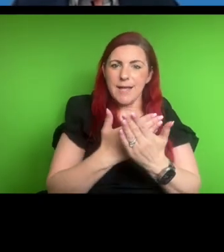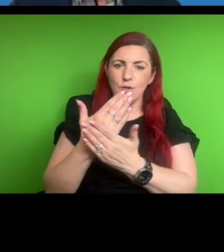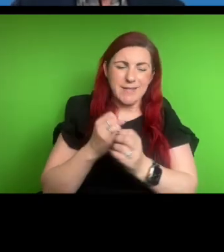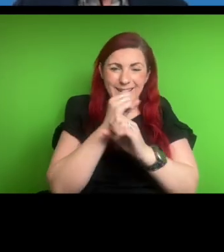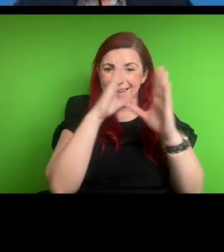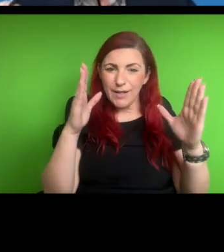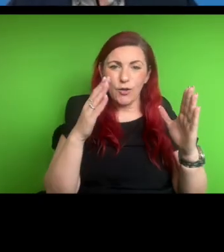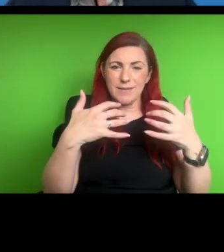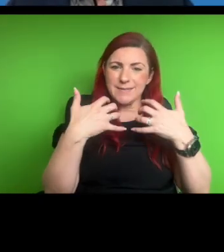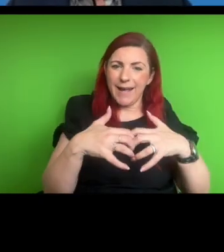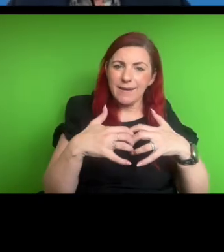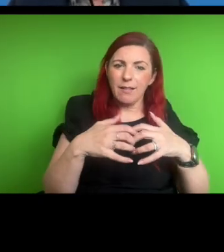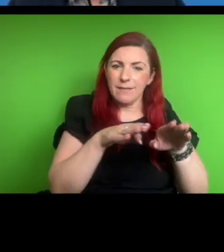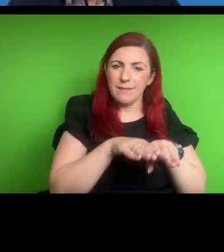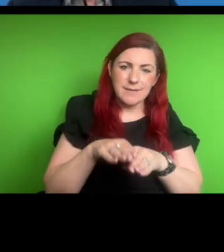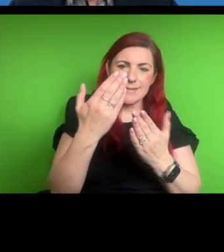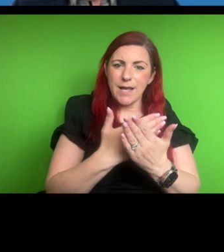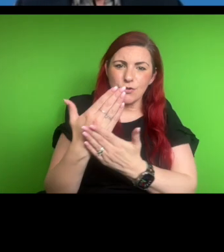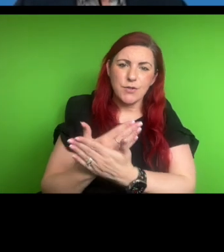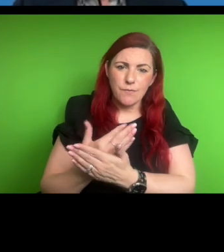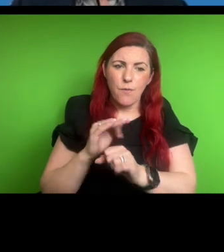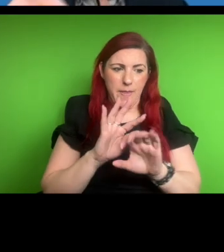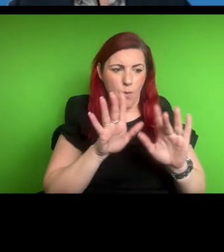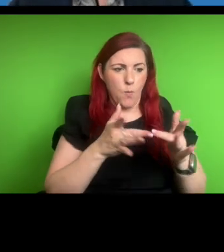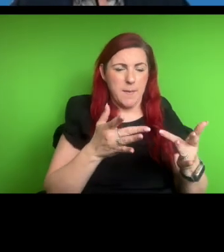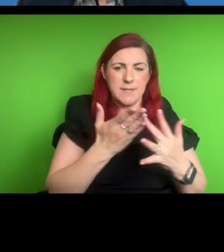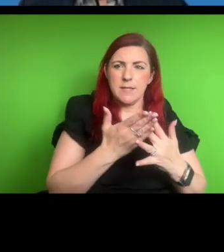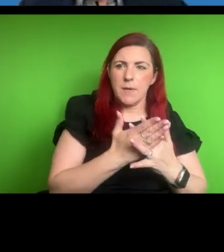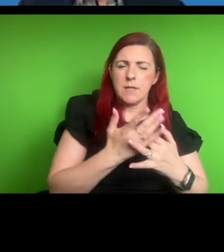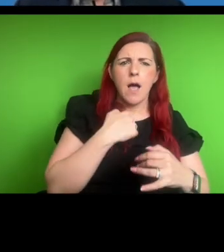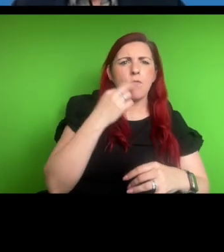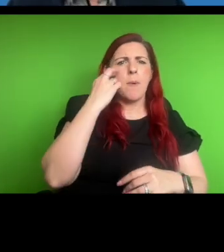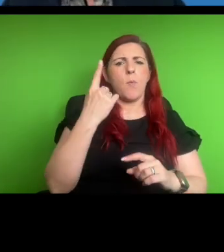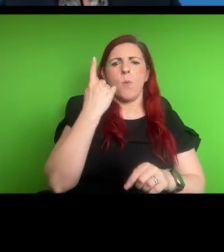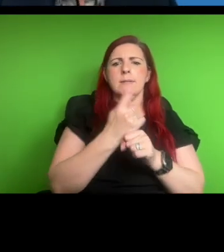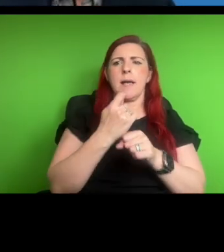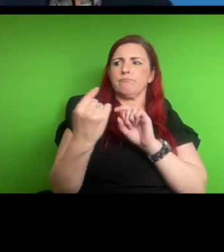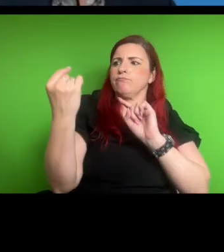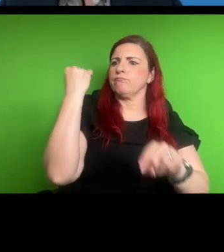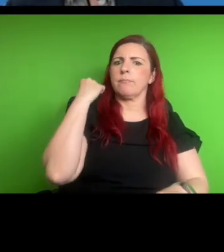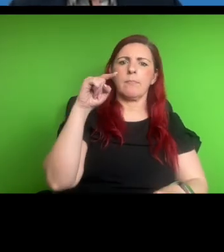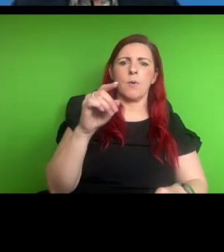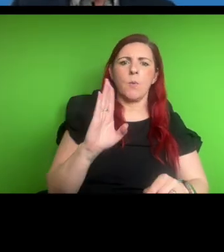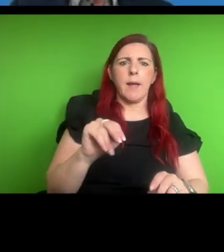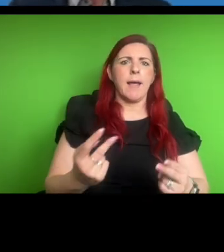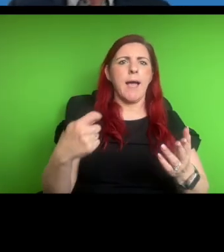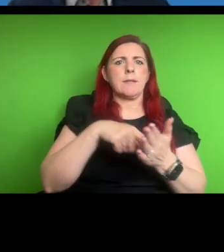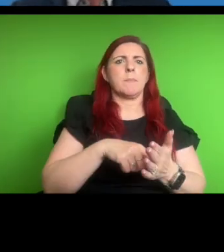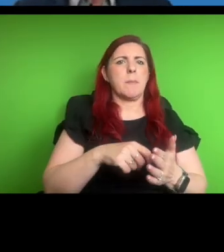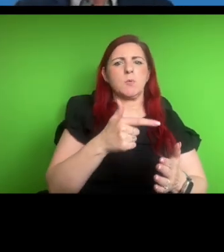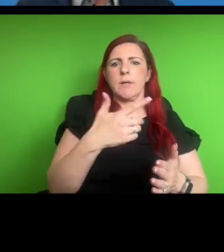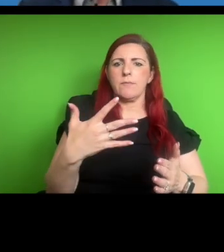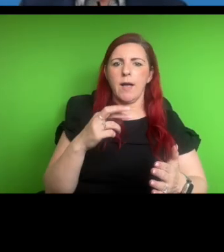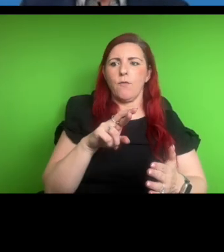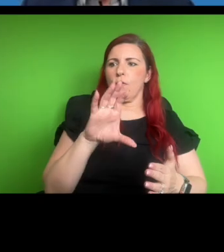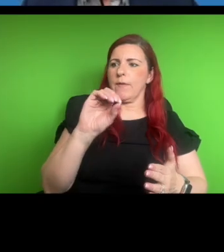And I remember a time when you would add on maybe 25 or 50% to the cost of a website if you wanted